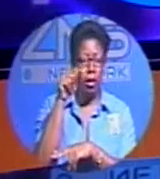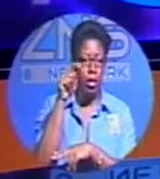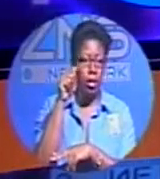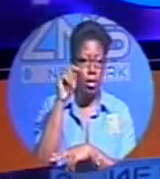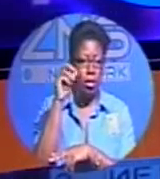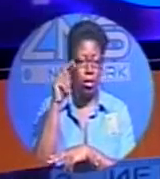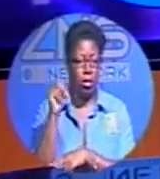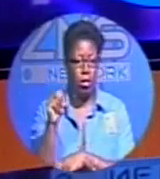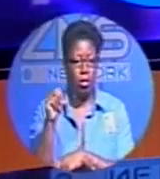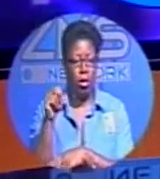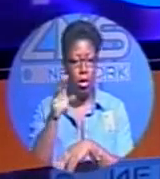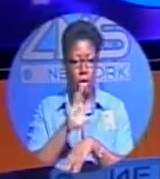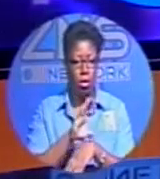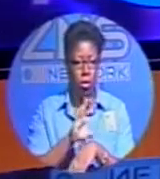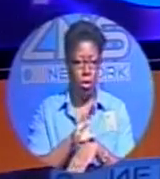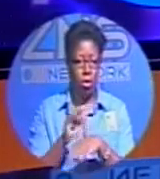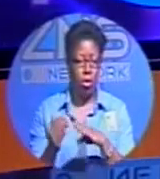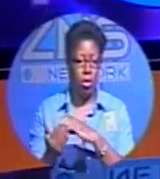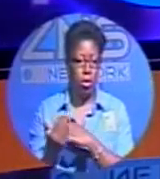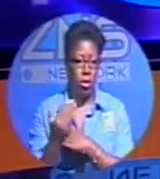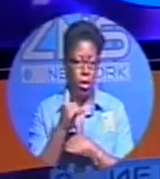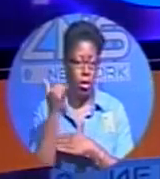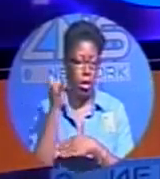Thompson attended the service and has this report.